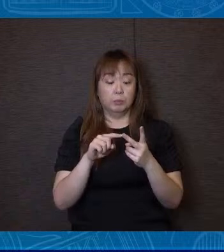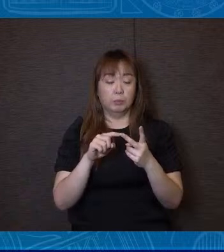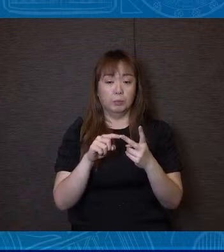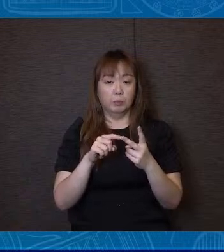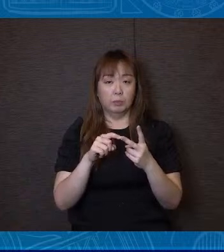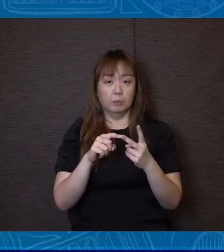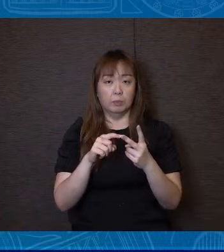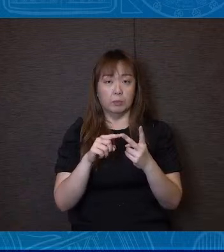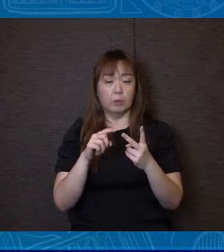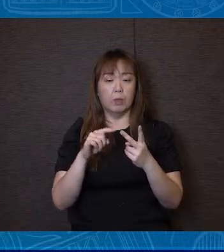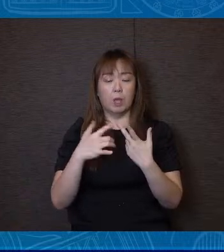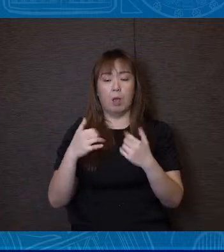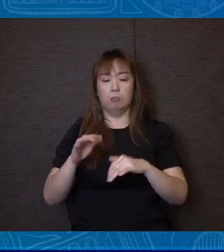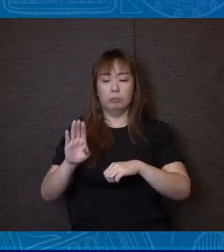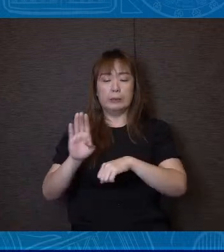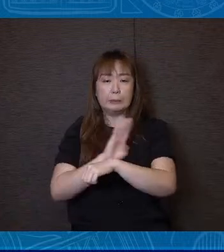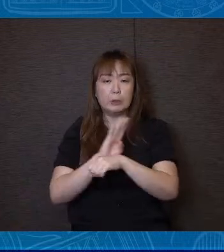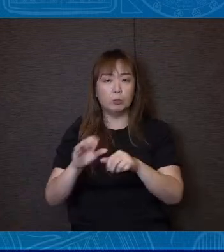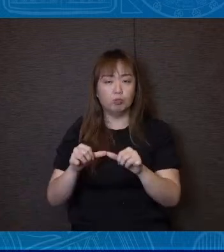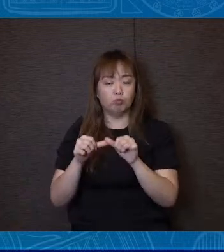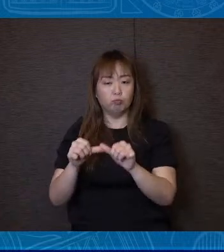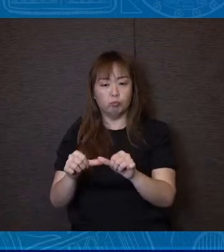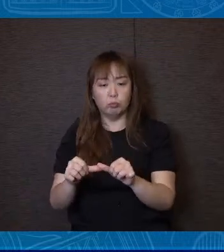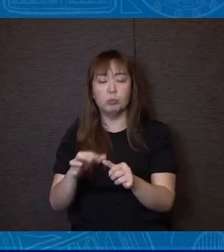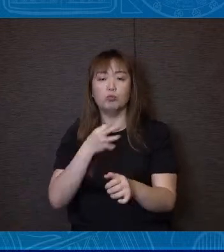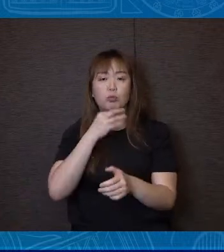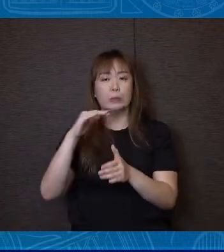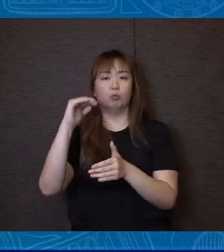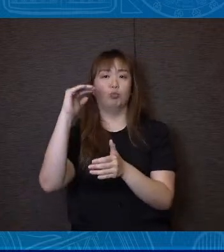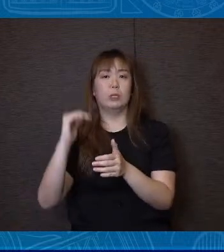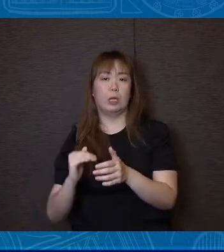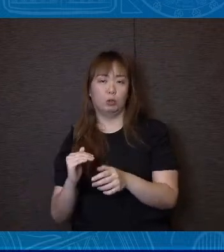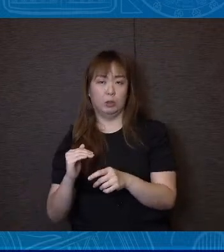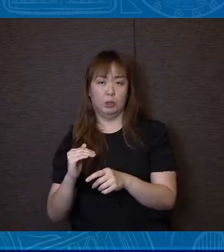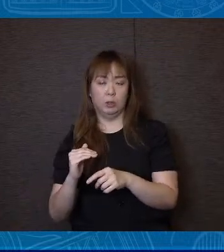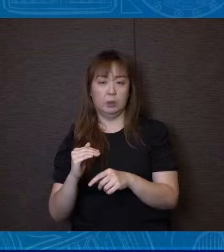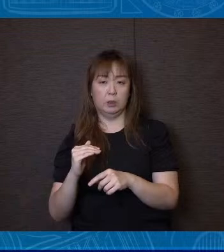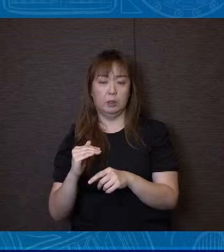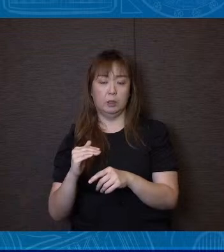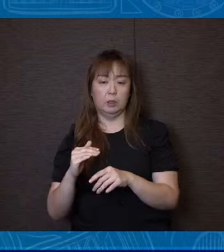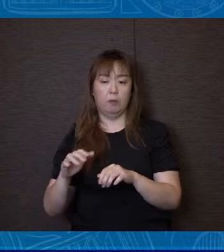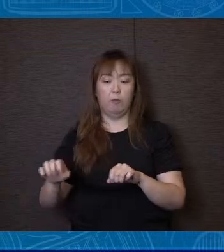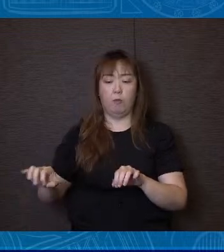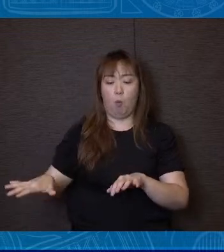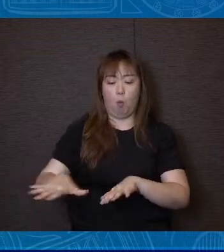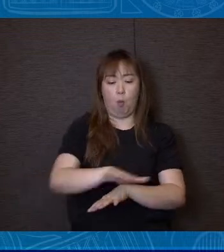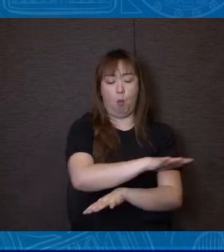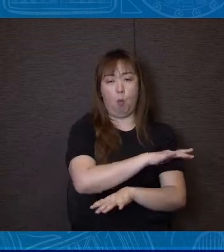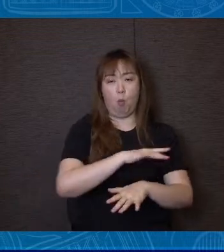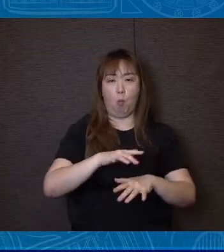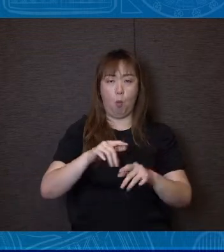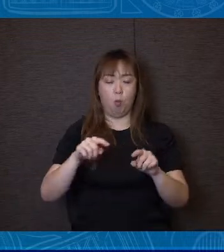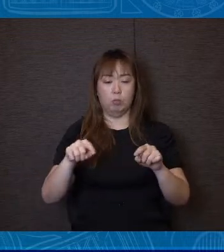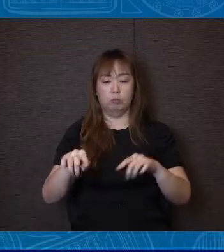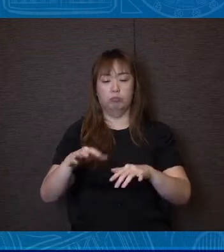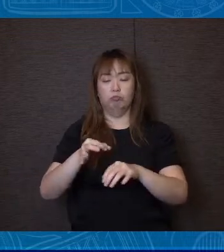provide a business continuity and risk reduction plan all across throughout your operational framework. For